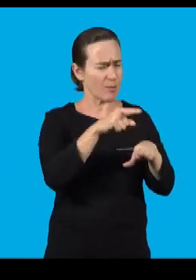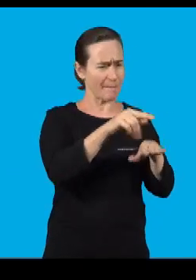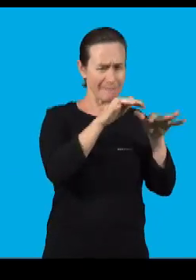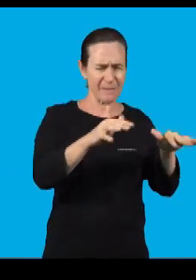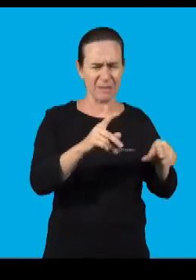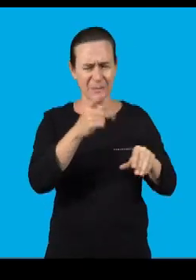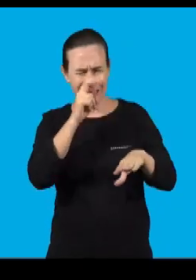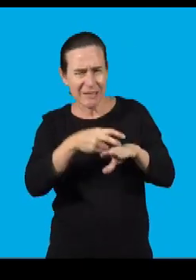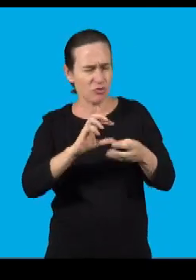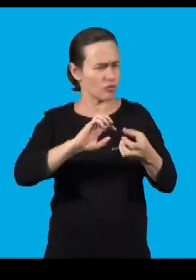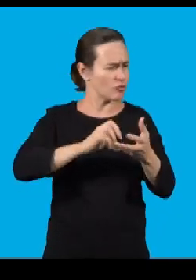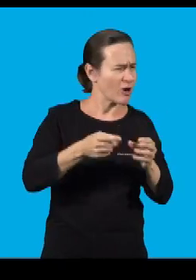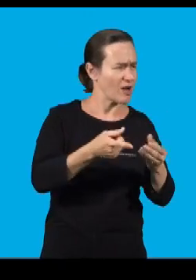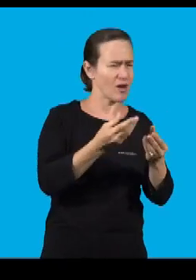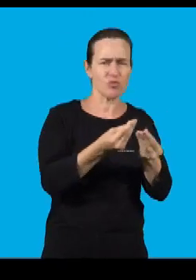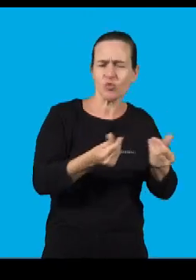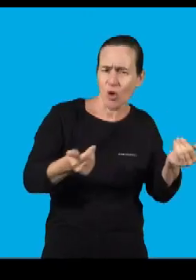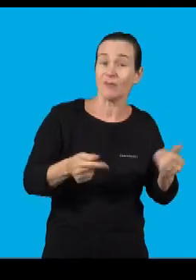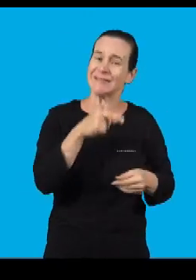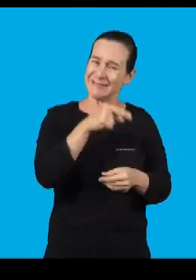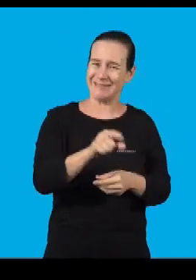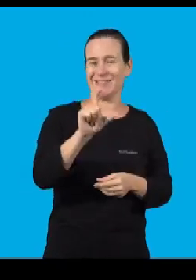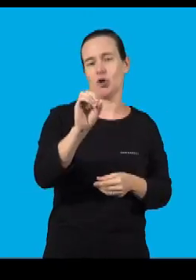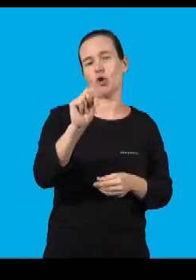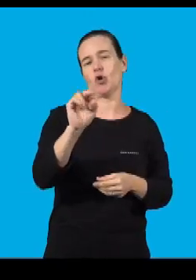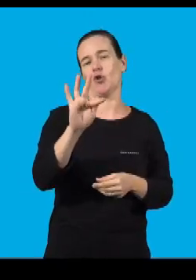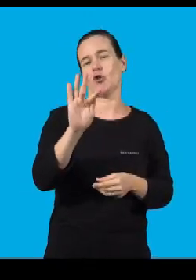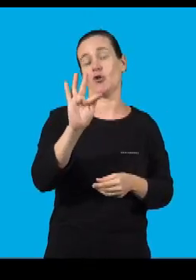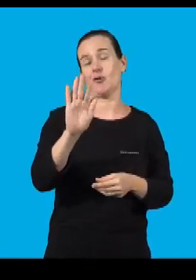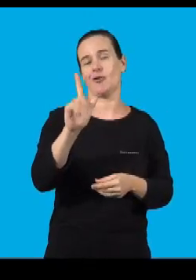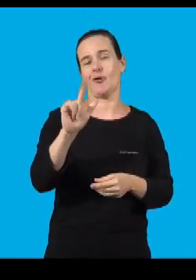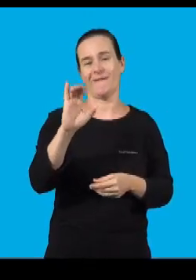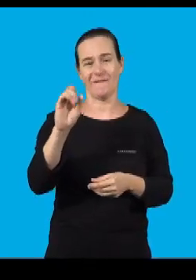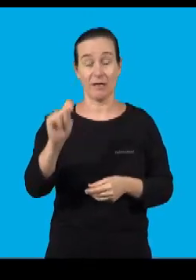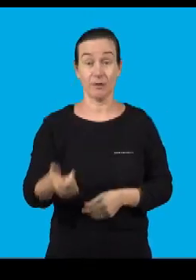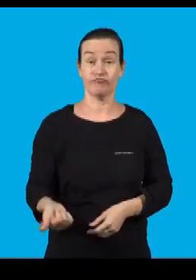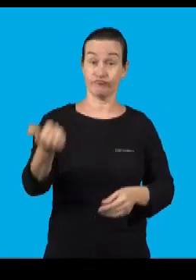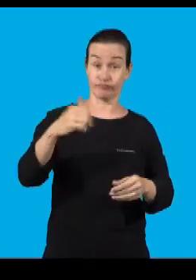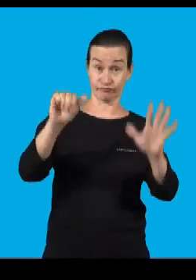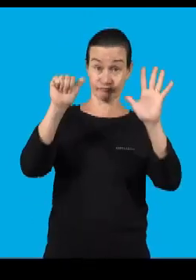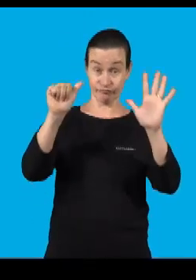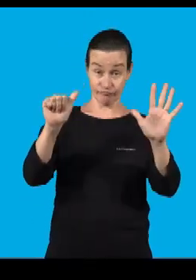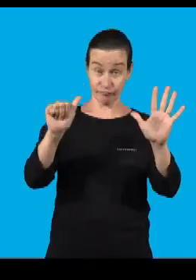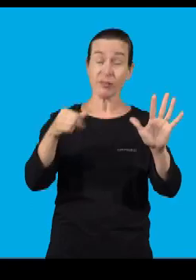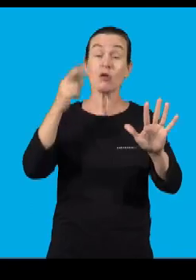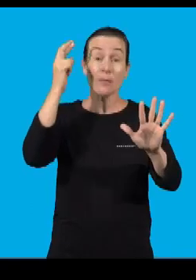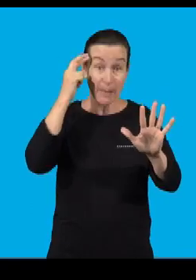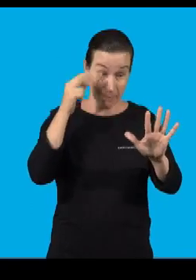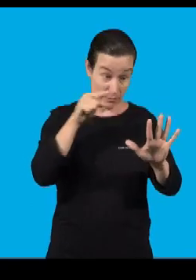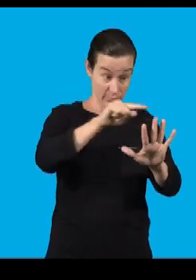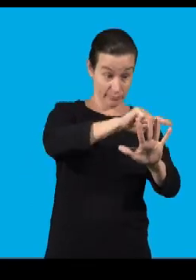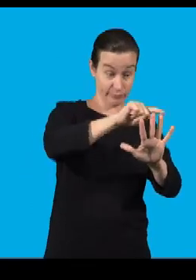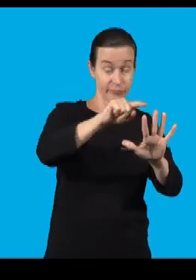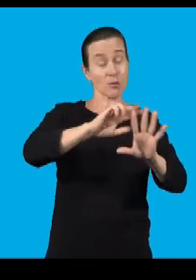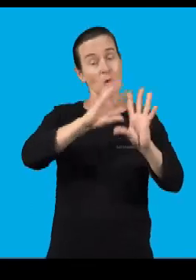being dealt with. So that we term the conflict, all right? Let's move on. Remember, we're establishing the building blocks